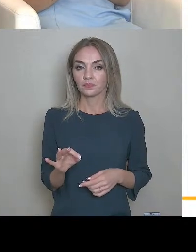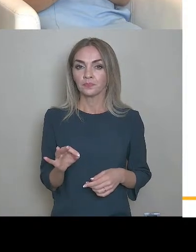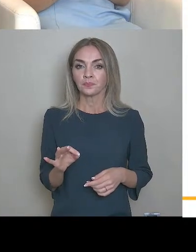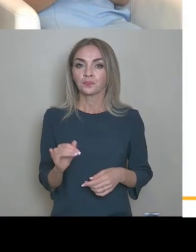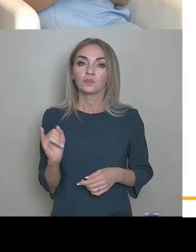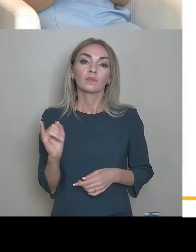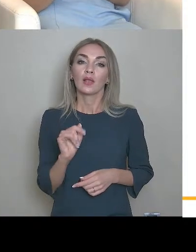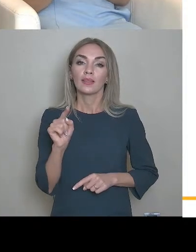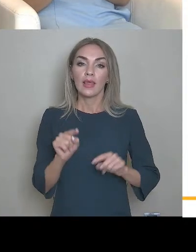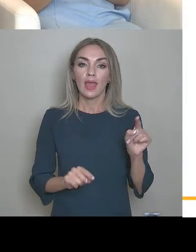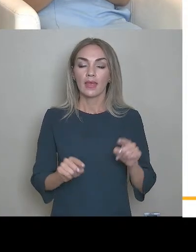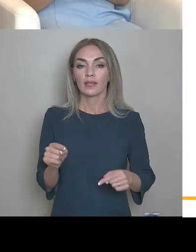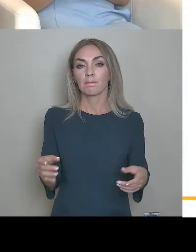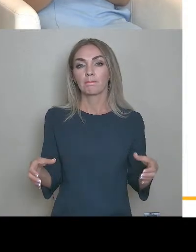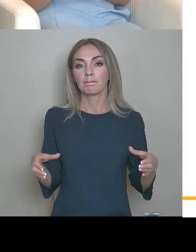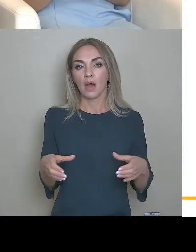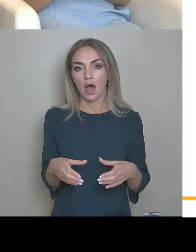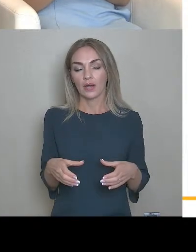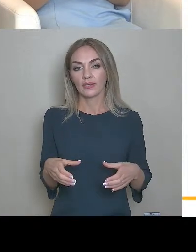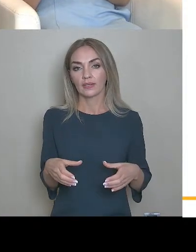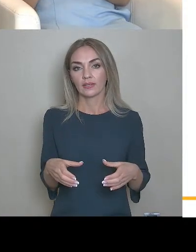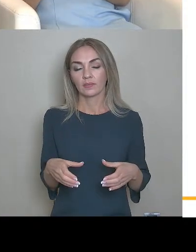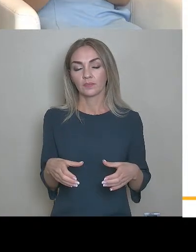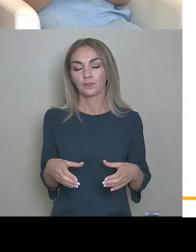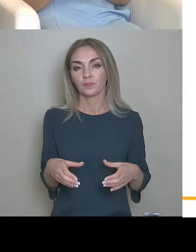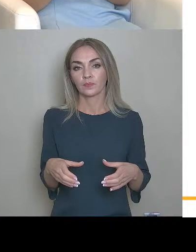any candidates, and some of the parties